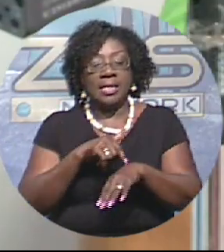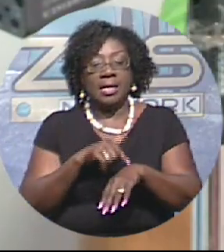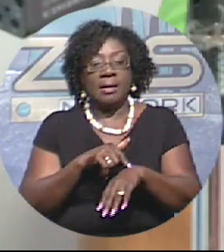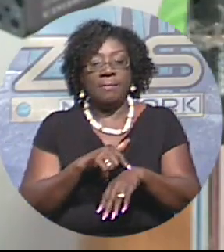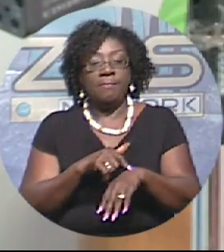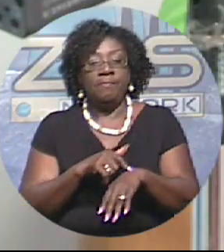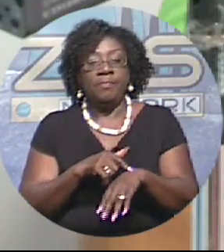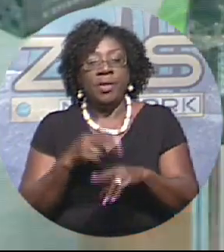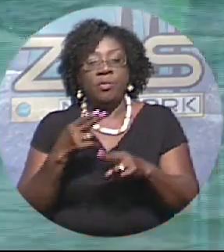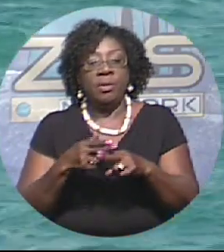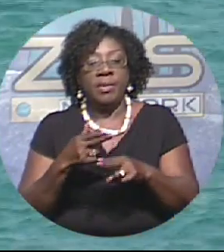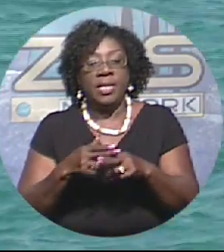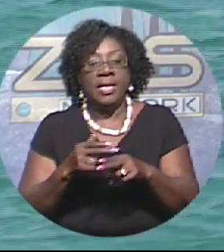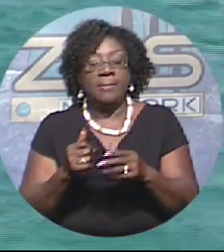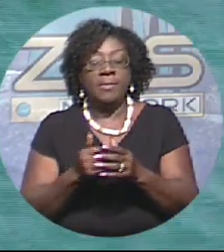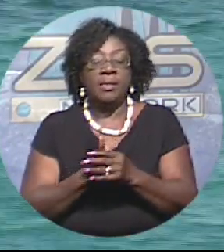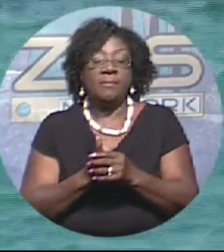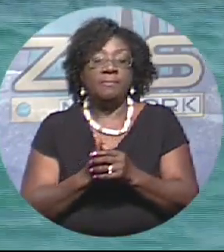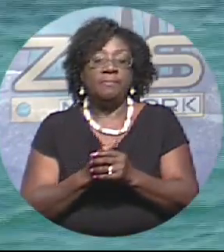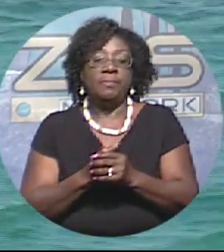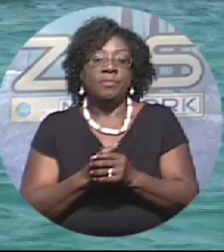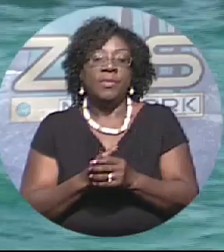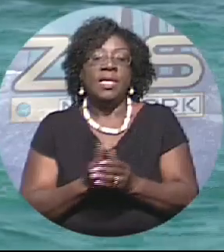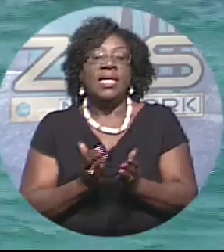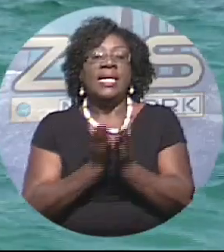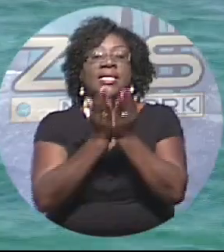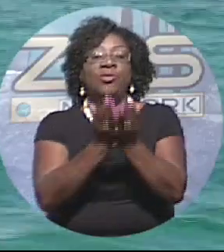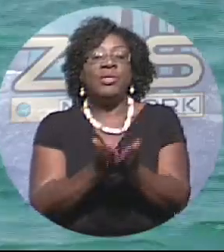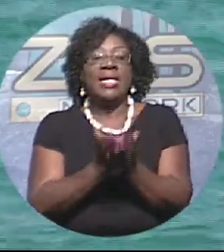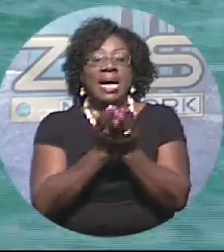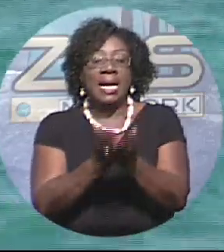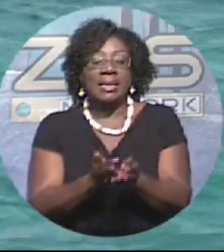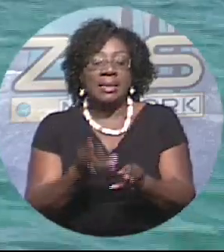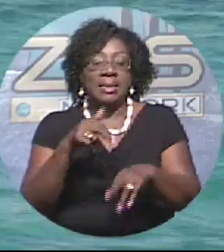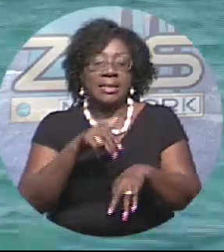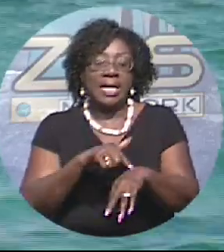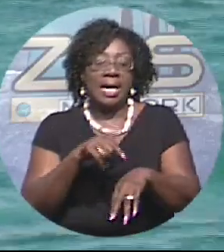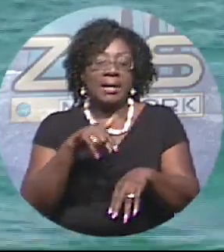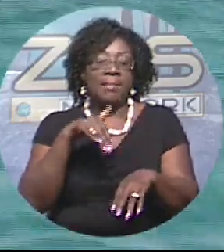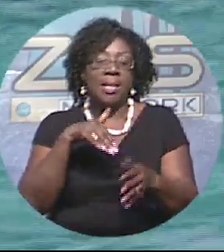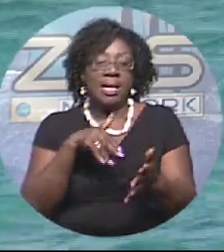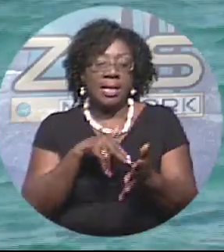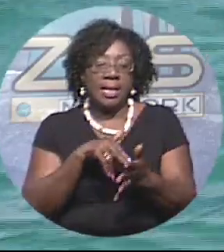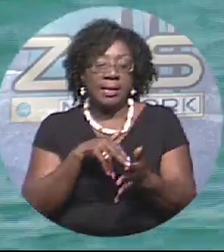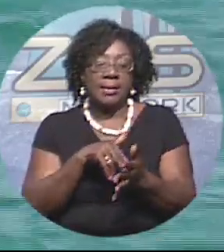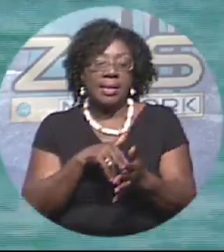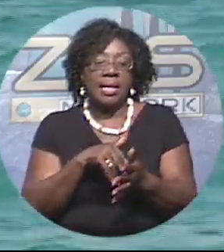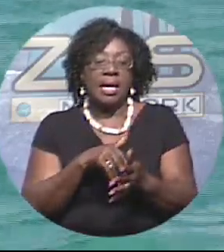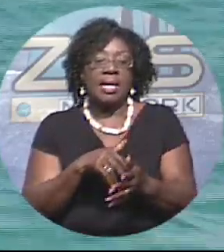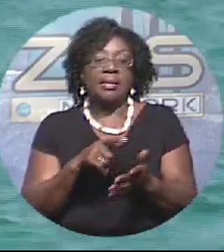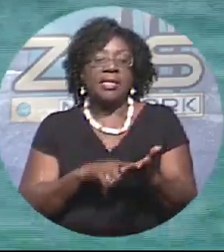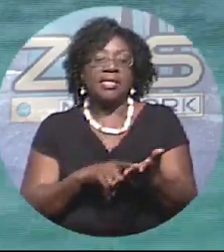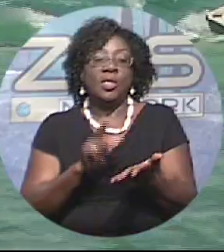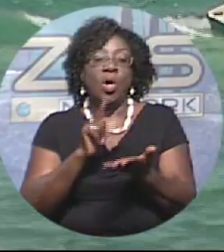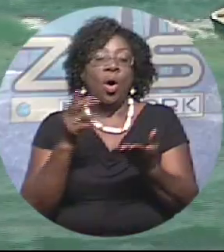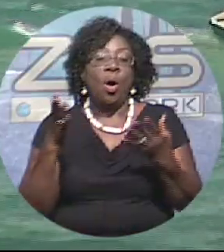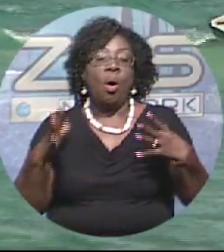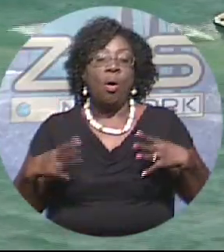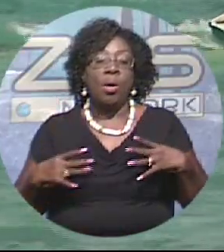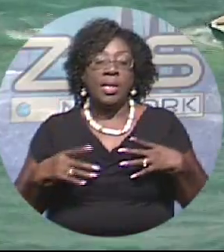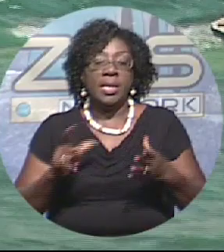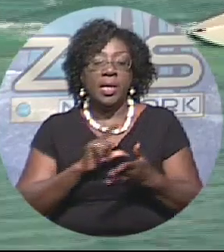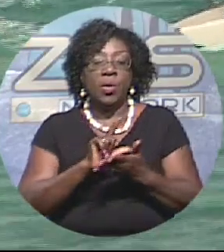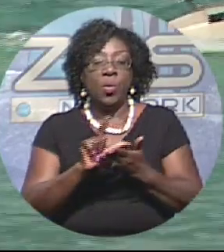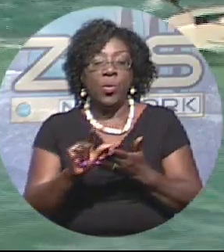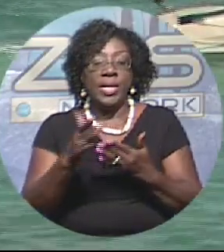nationals or the ITF points. It's regatta time again. This holiday weekend is going to be a busy one for the skippers. Four regattas